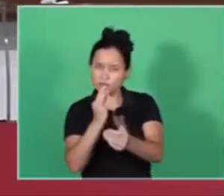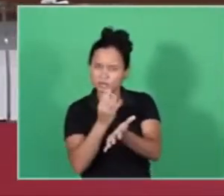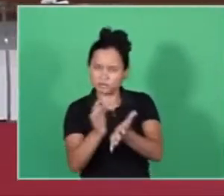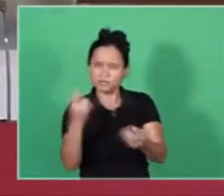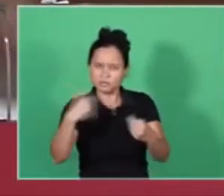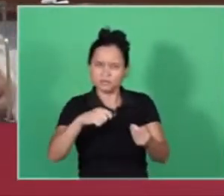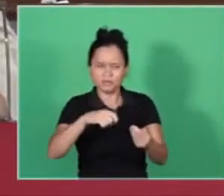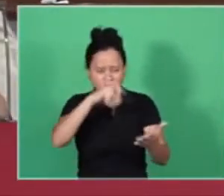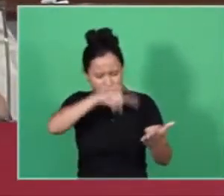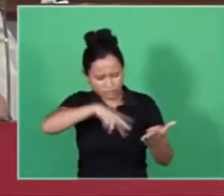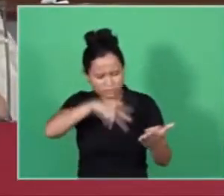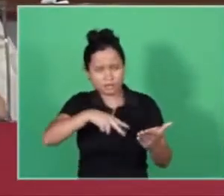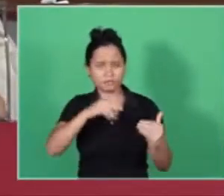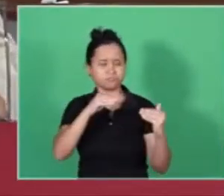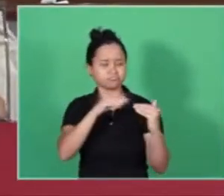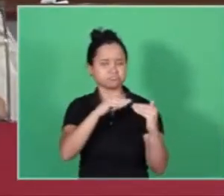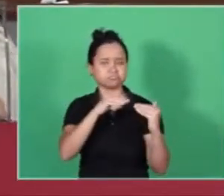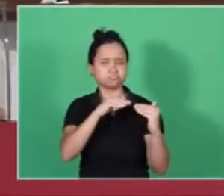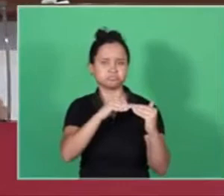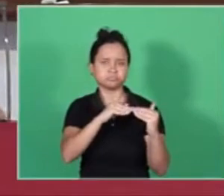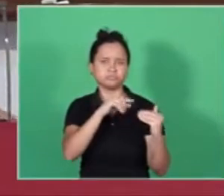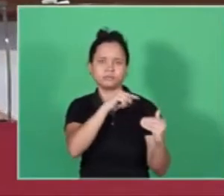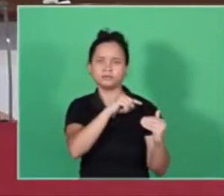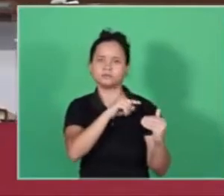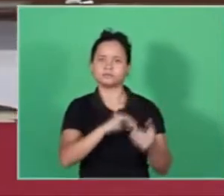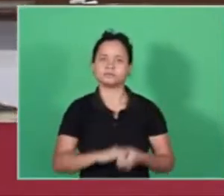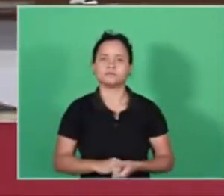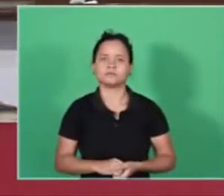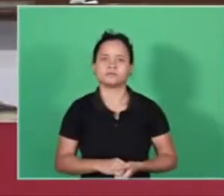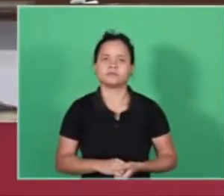students. They had to agree with them.